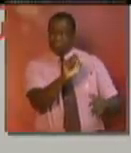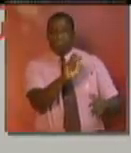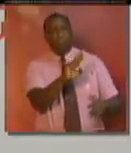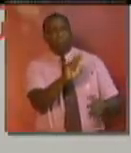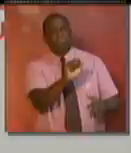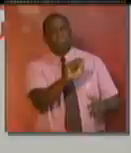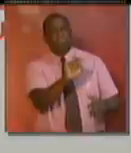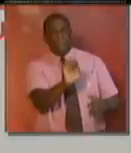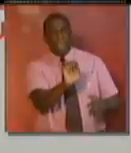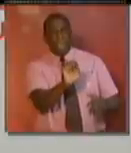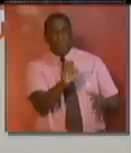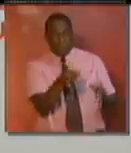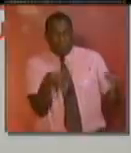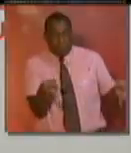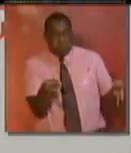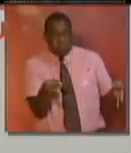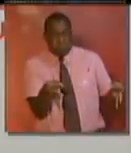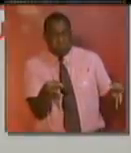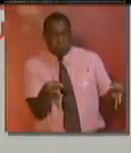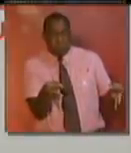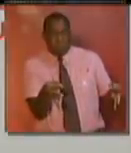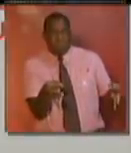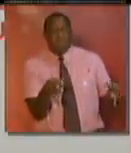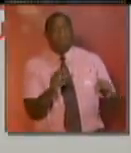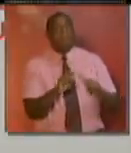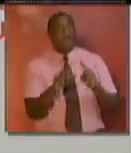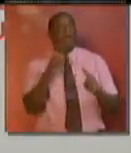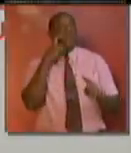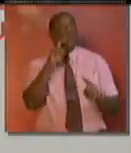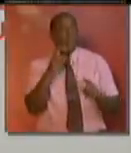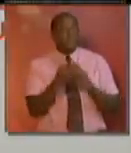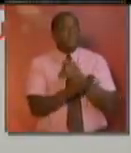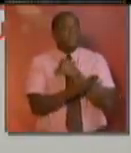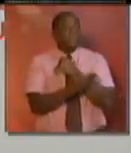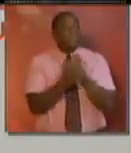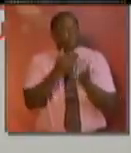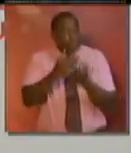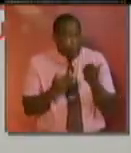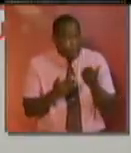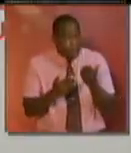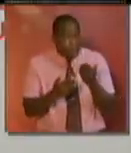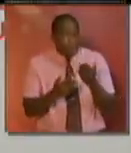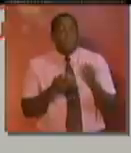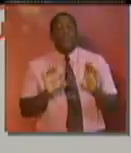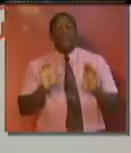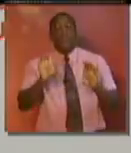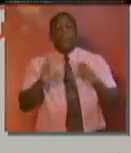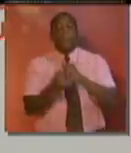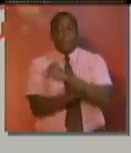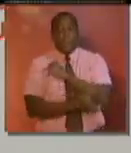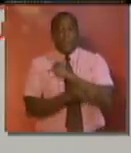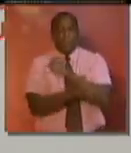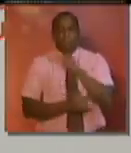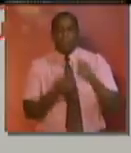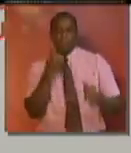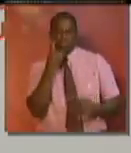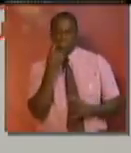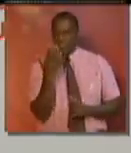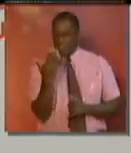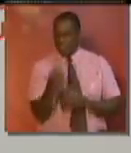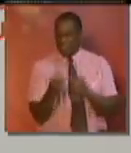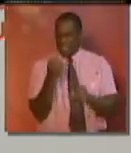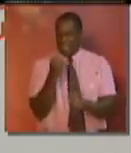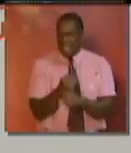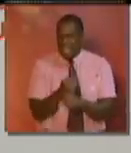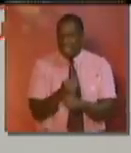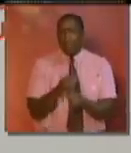countries all have noted over the past maybe 15 years or so in doing their risk factor